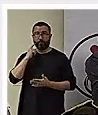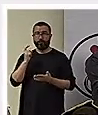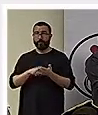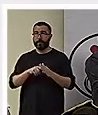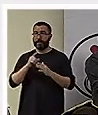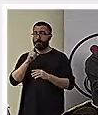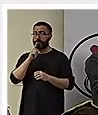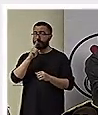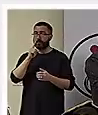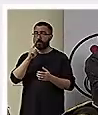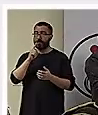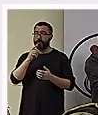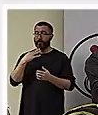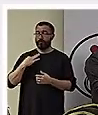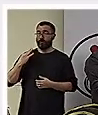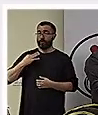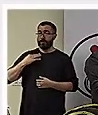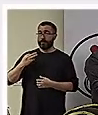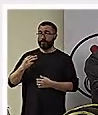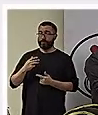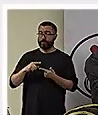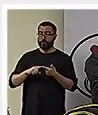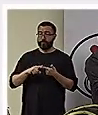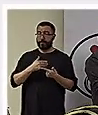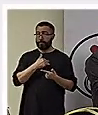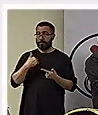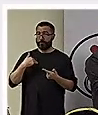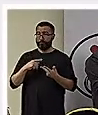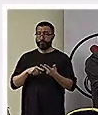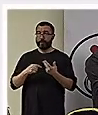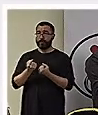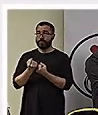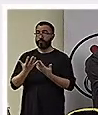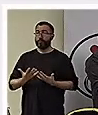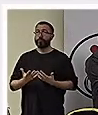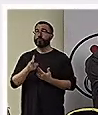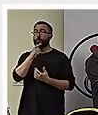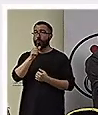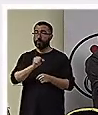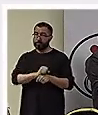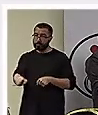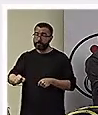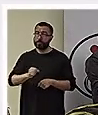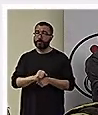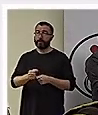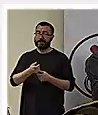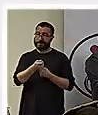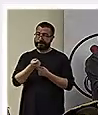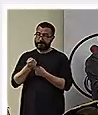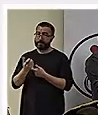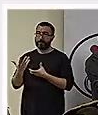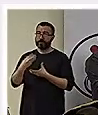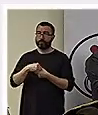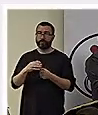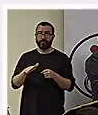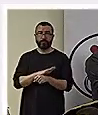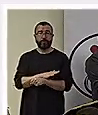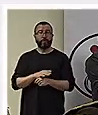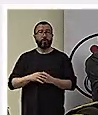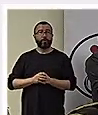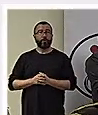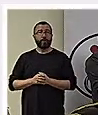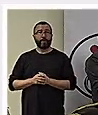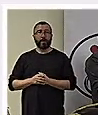volunteers, members, and supporters who work tirelessly to foster inclusion and to break